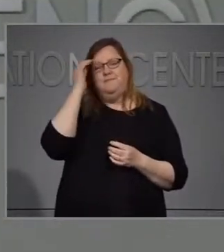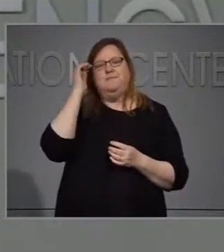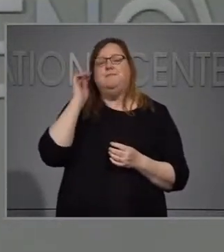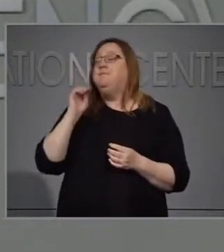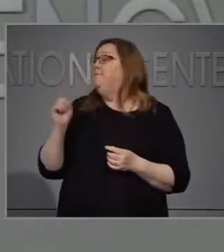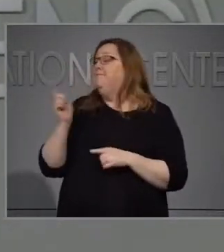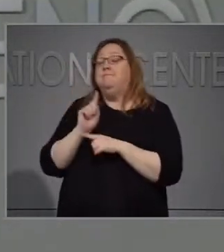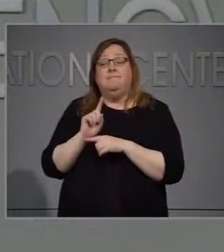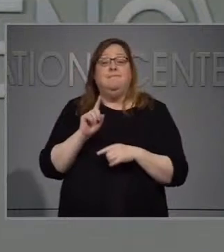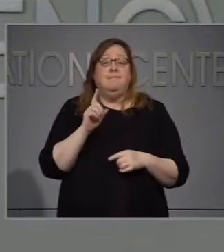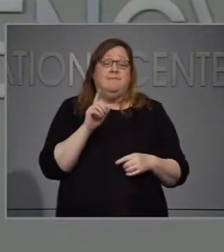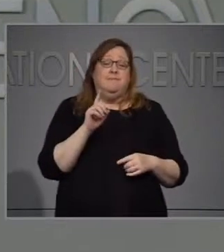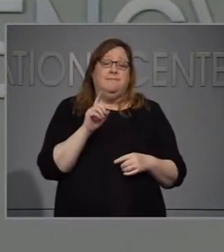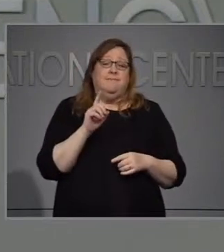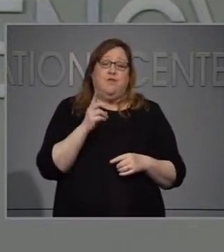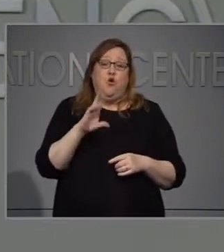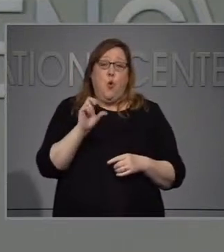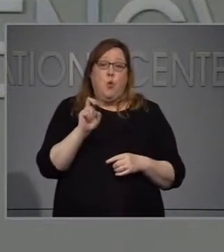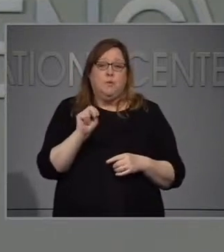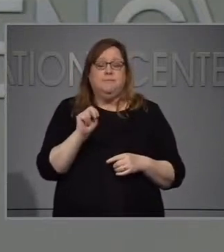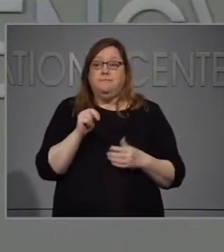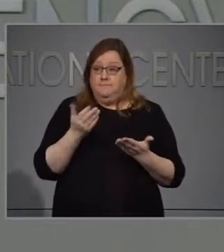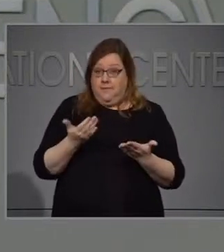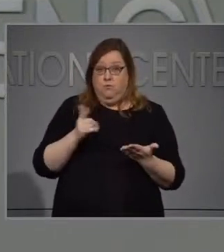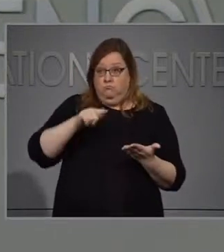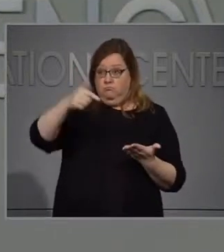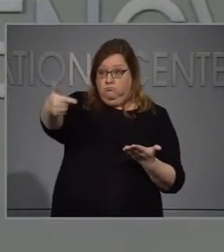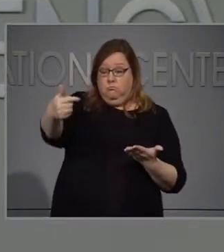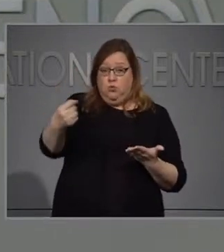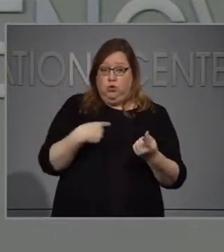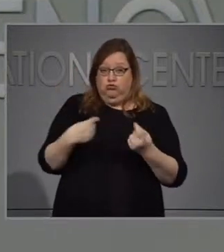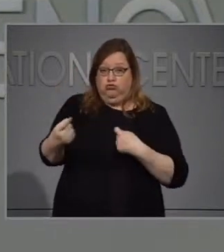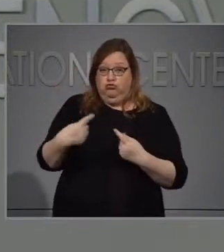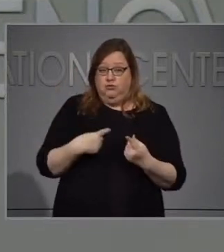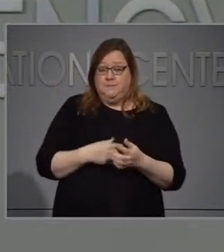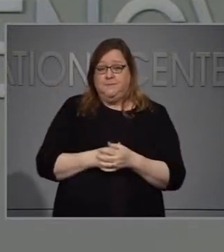Great. Thank you, Director. And now we will take your questions.